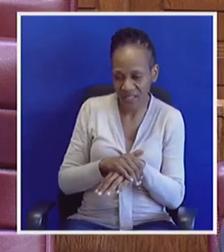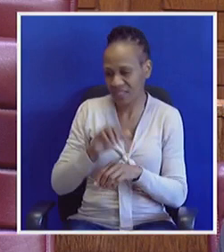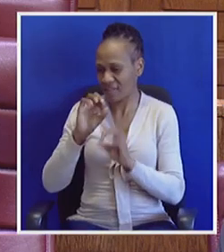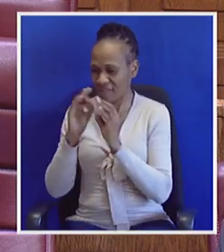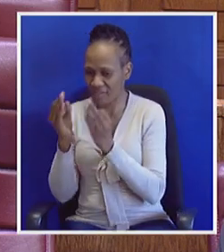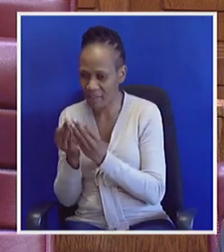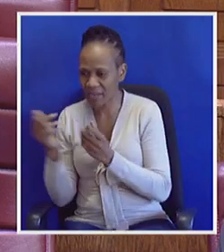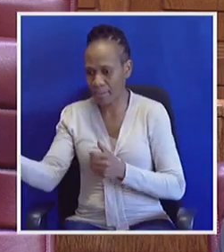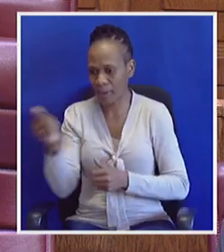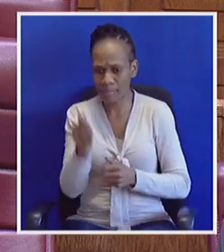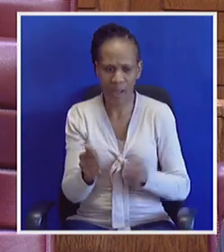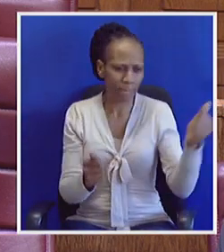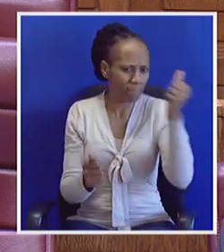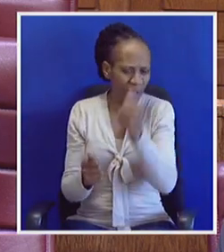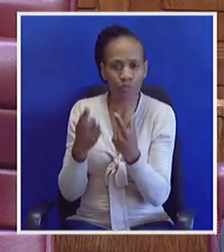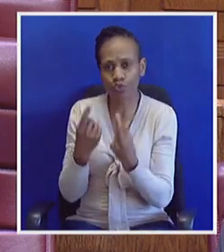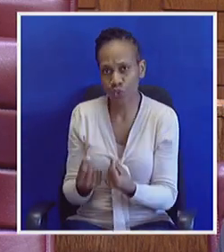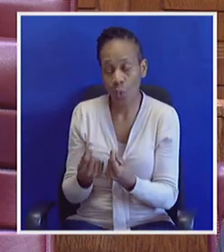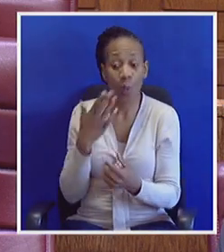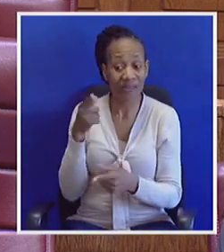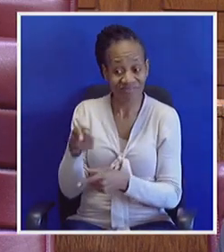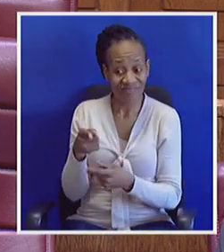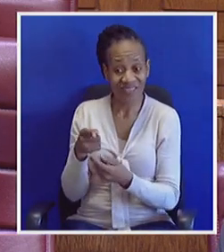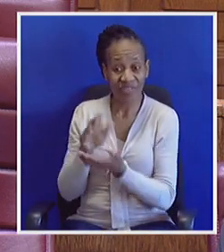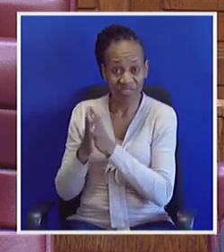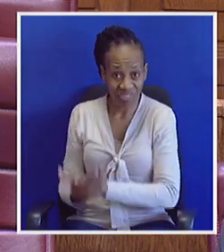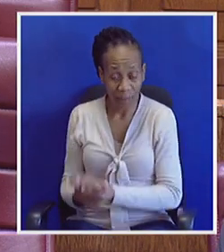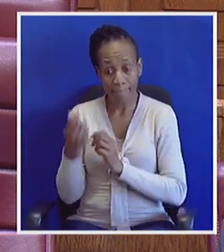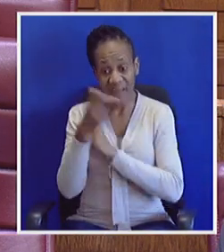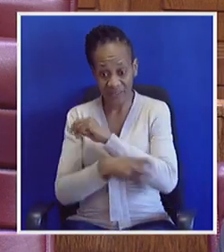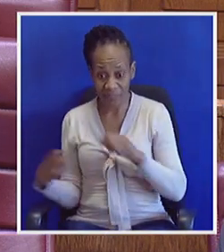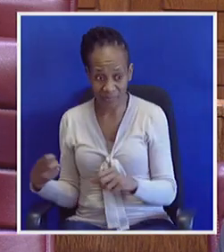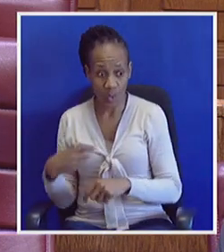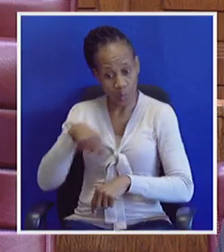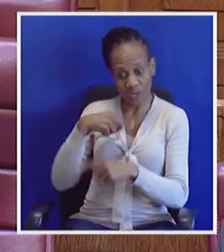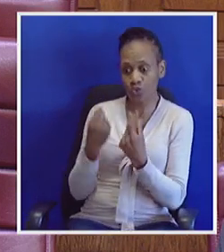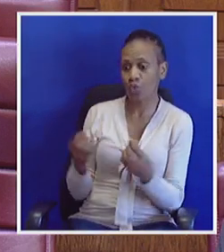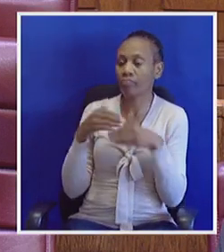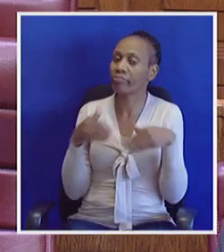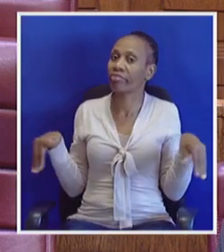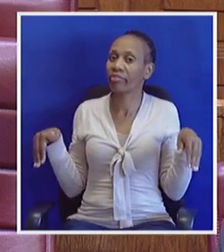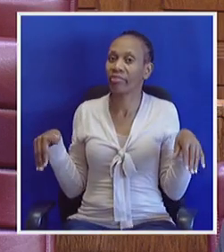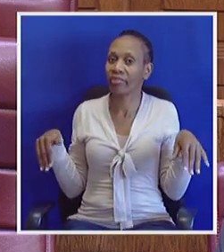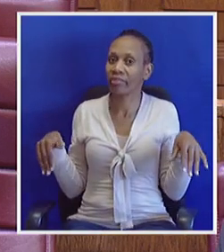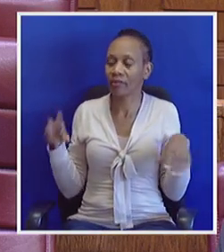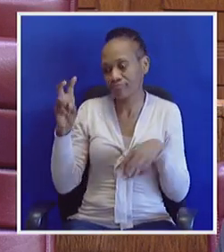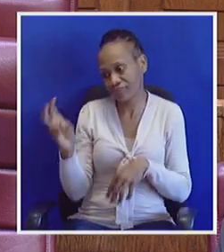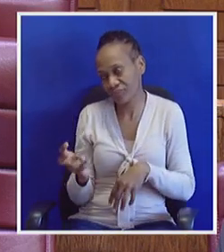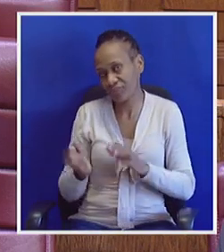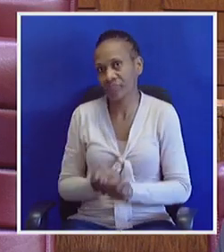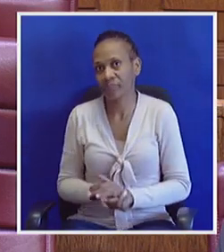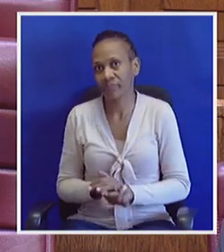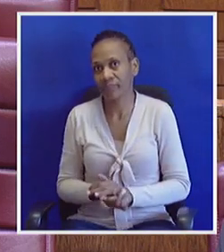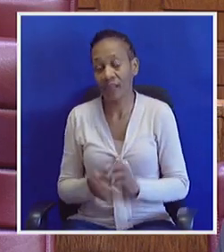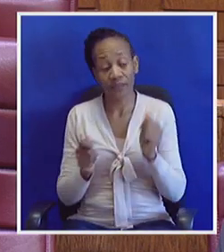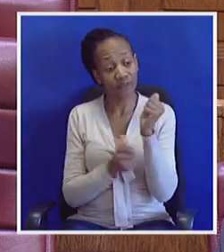certain positions. And when they mess up and steal money, there is nothing we can do." Close quote. Now, Mr.